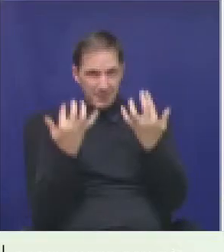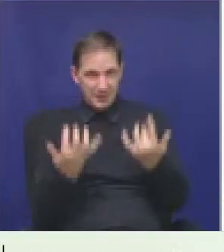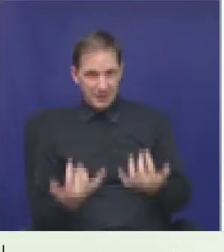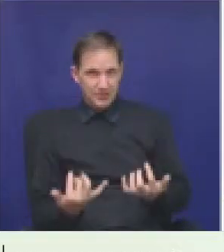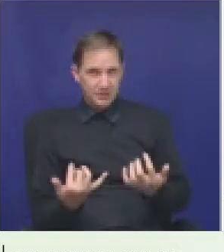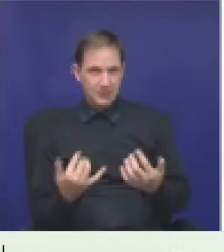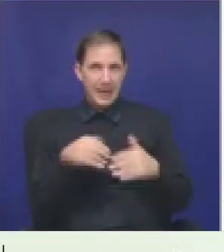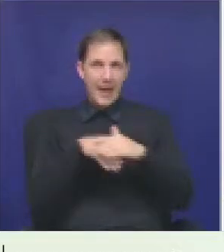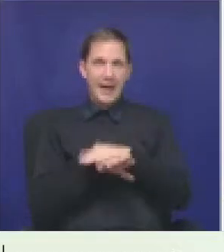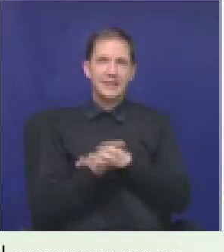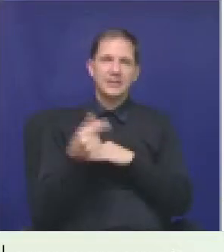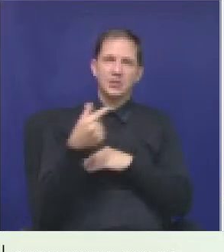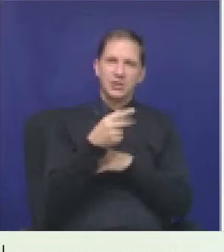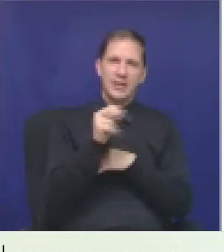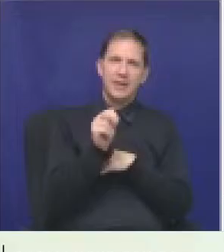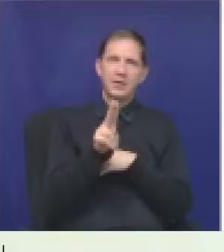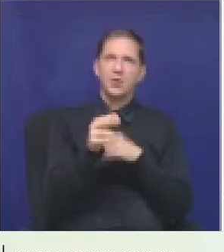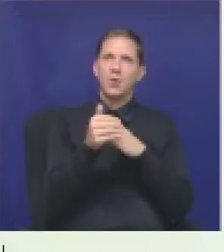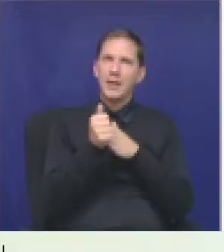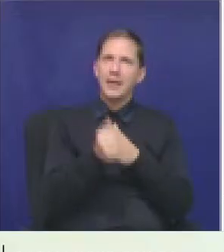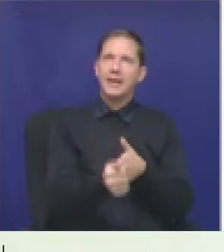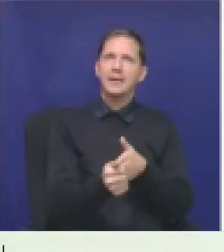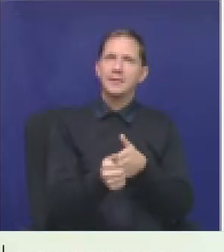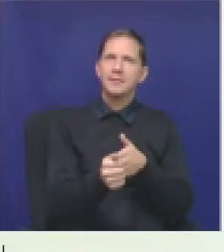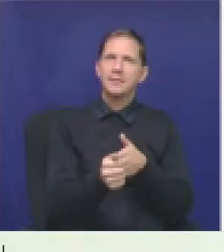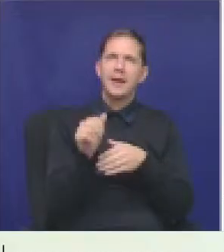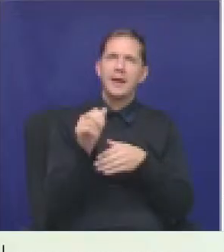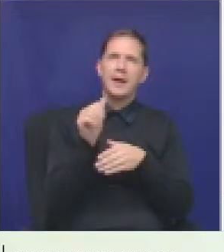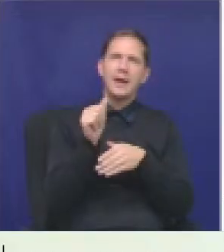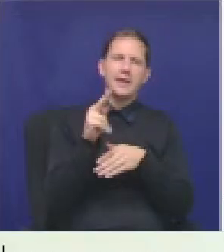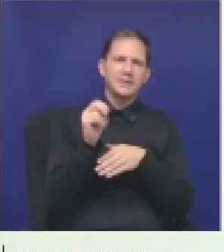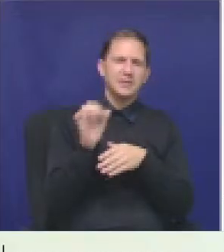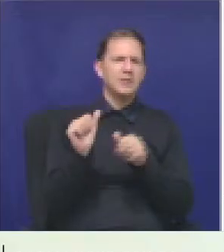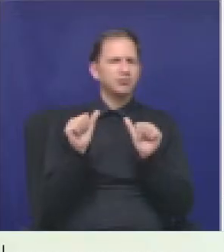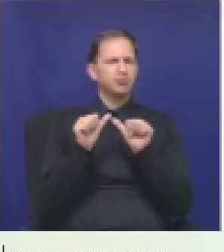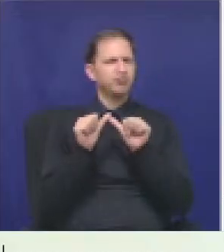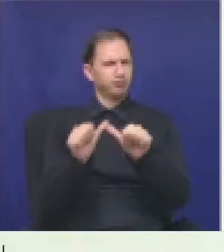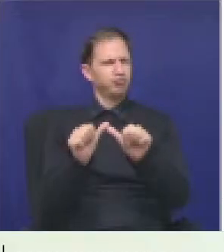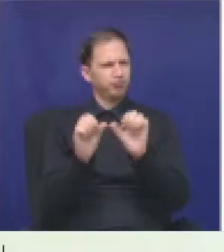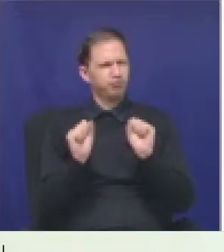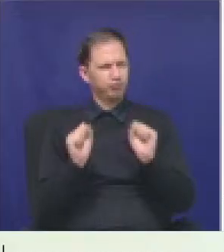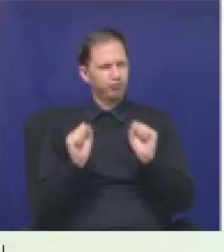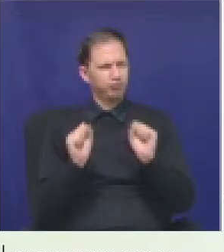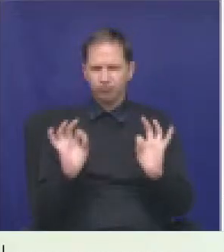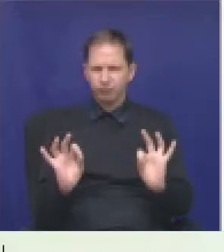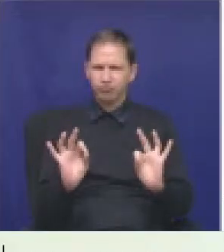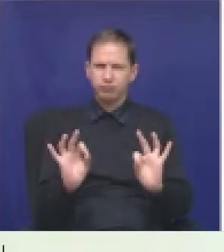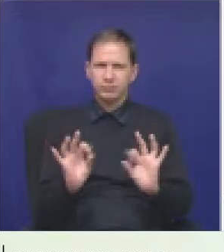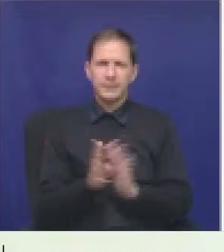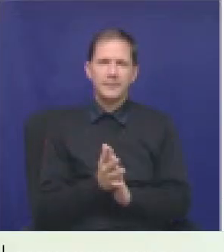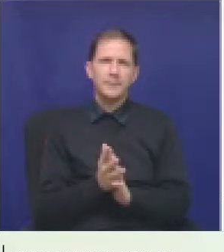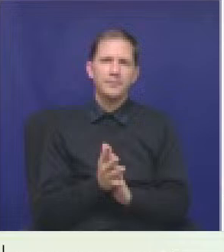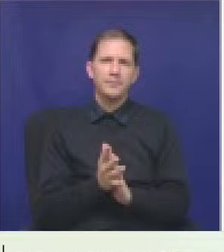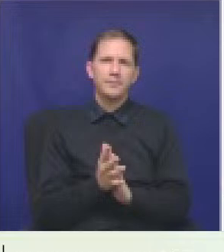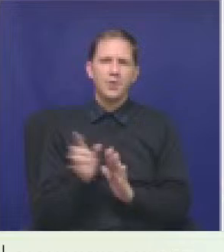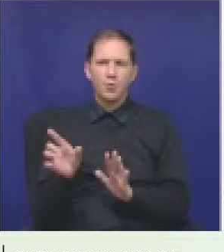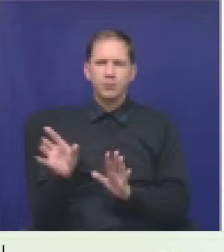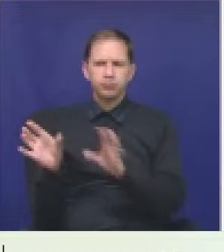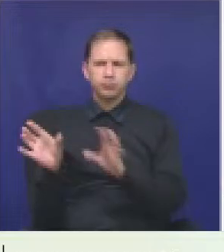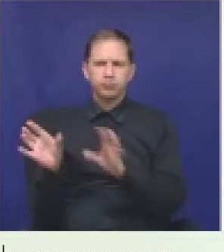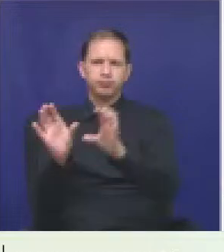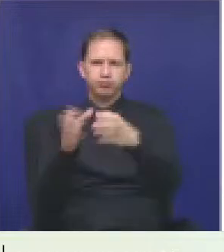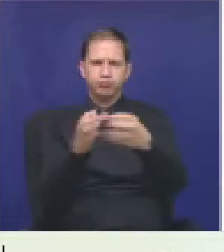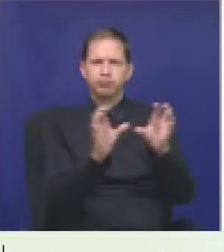the GNU, led by the ANC, which is very stable, of course. A collective political commitment to work together